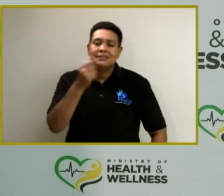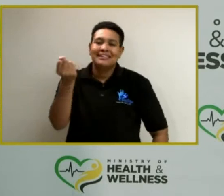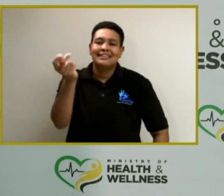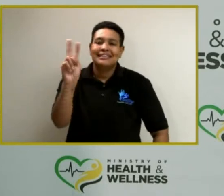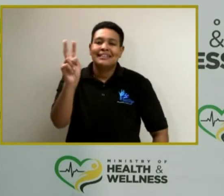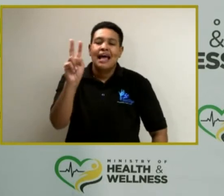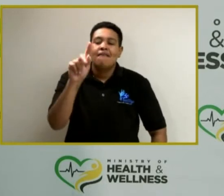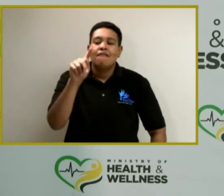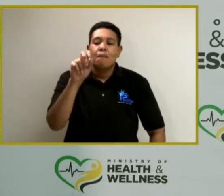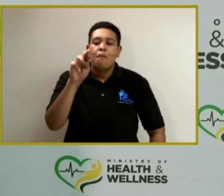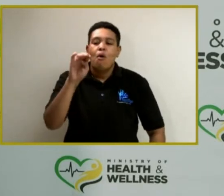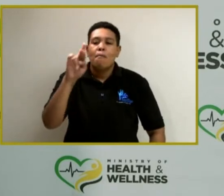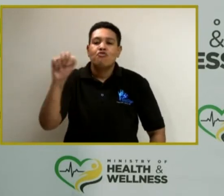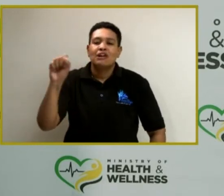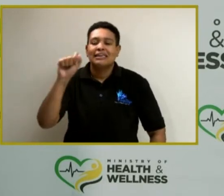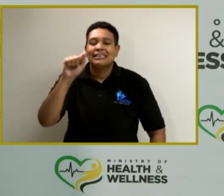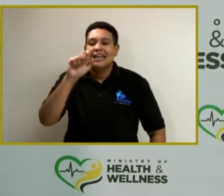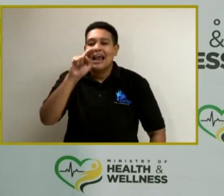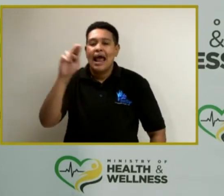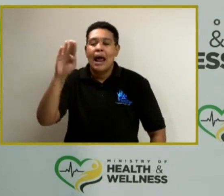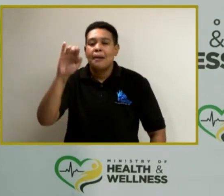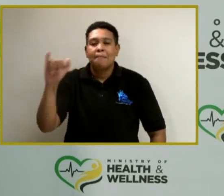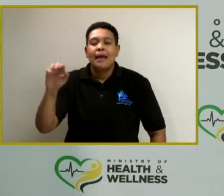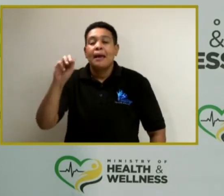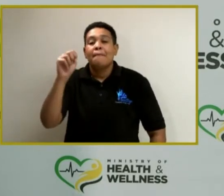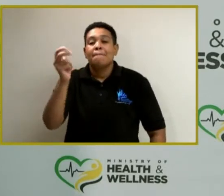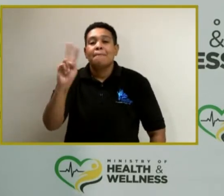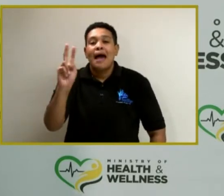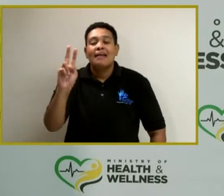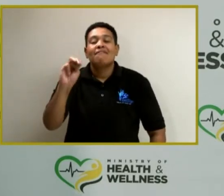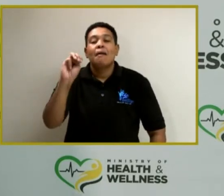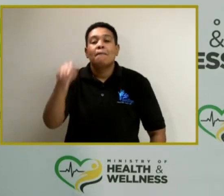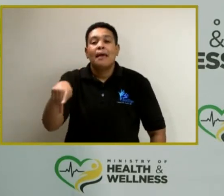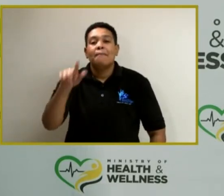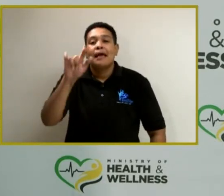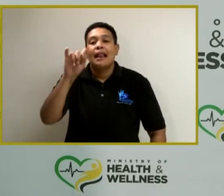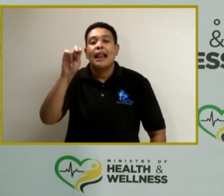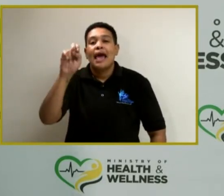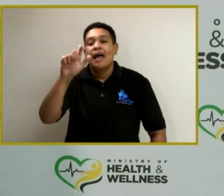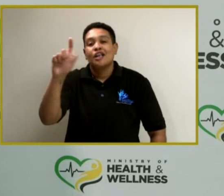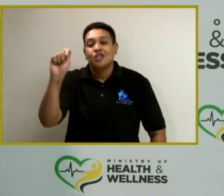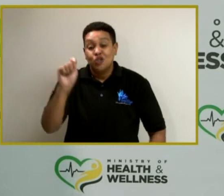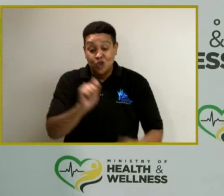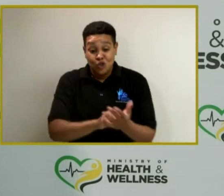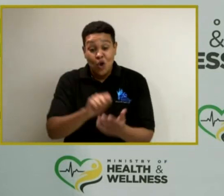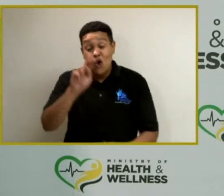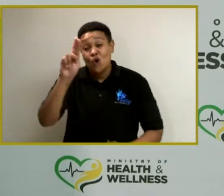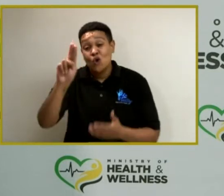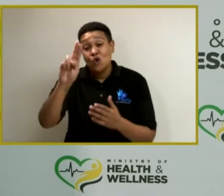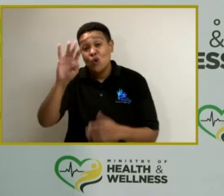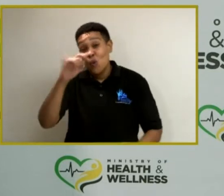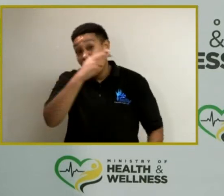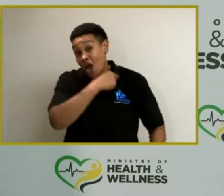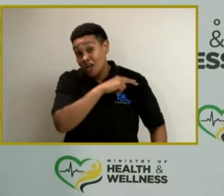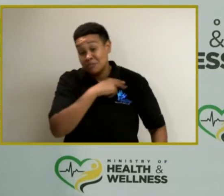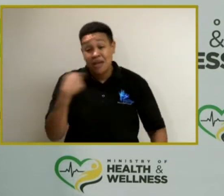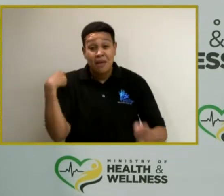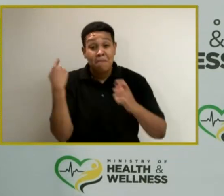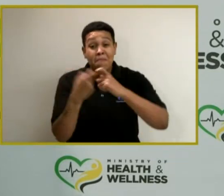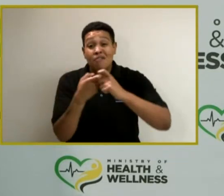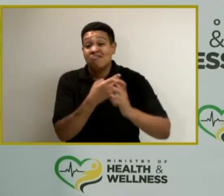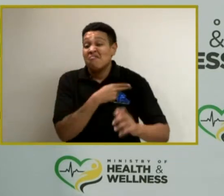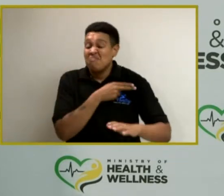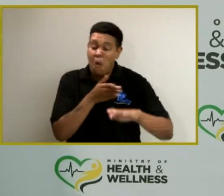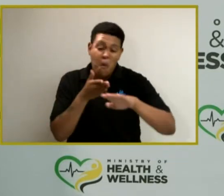Port Maria, St. Anne's Bay, Mandeville Regional, Maypen, Lionel Town, University Hospital, and Spanish Town hospitals have surpassed